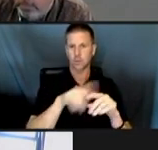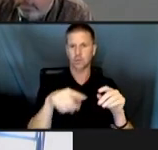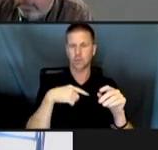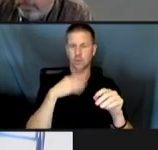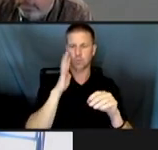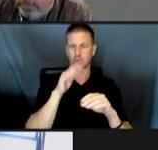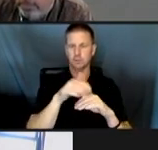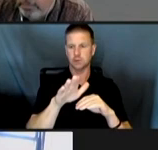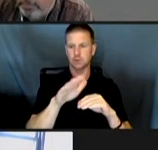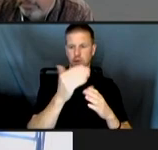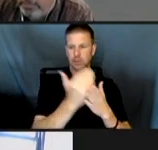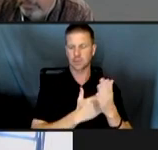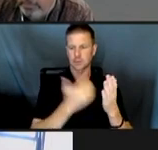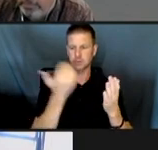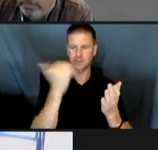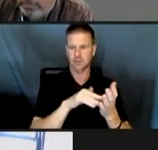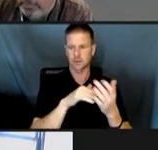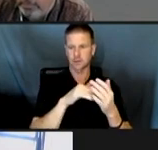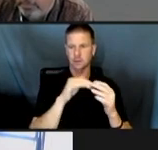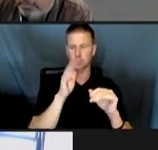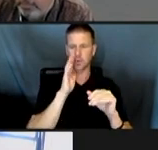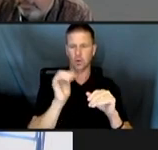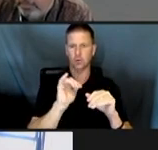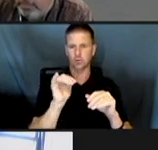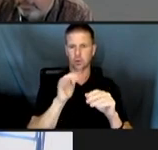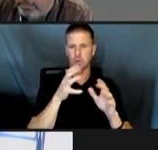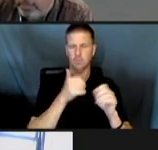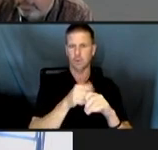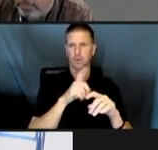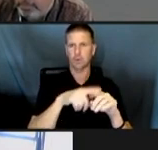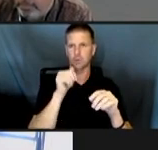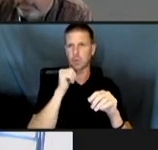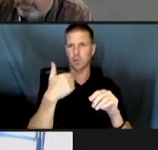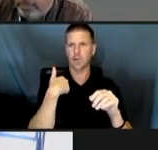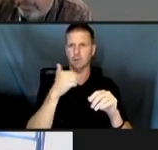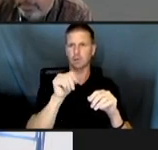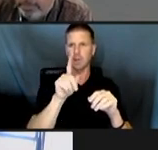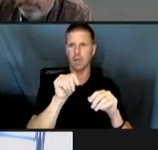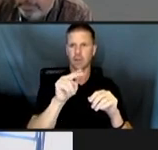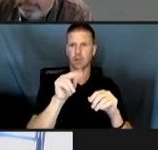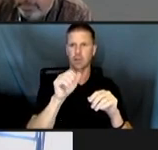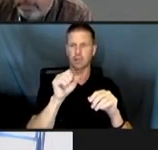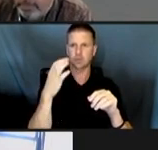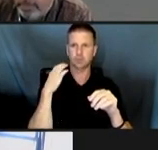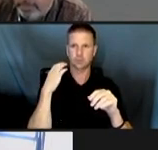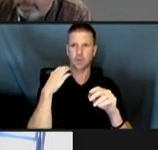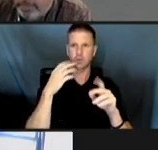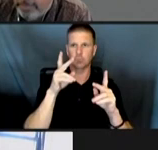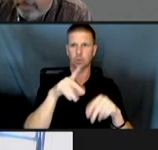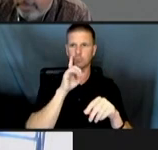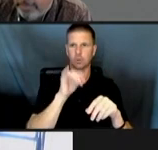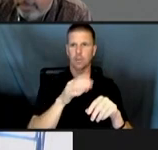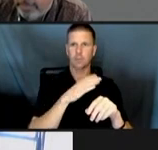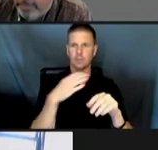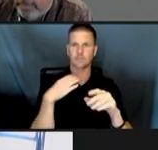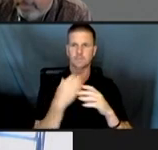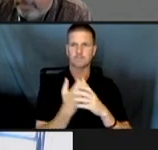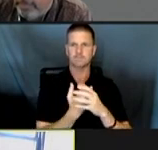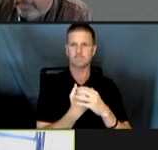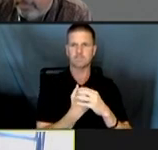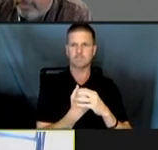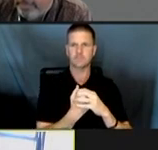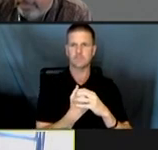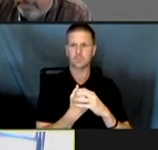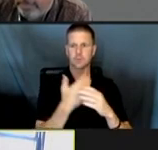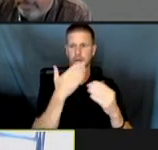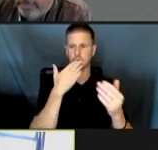send out the list again, which will also be updated to not have Alan as the chairperson for that committee. Thank